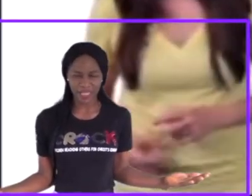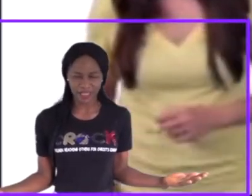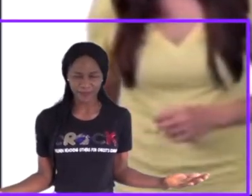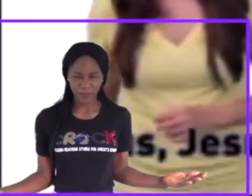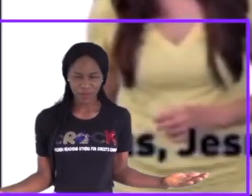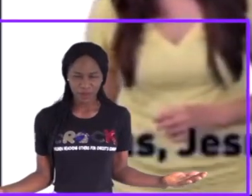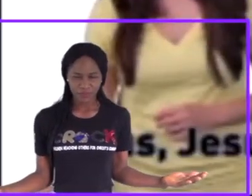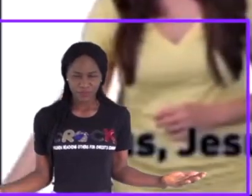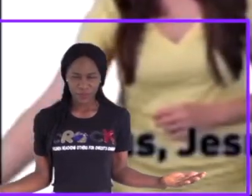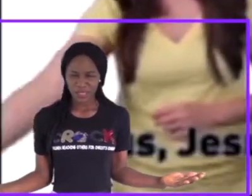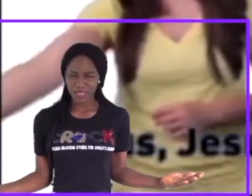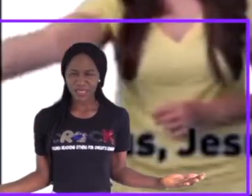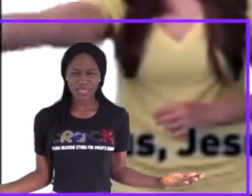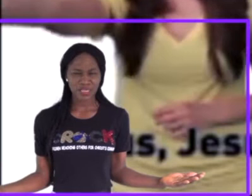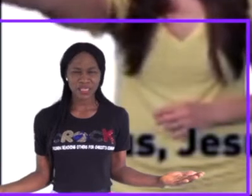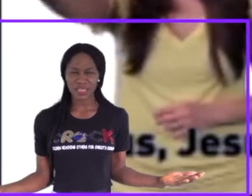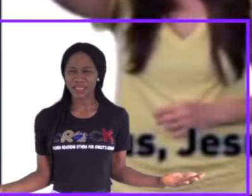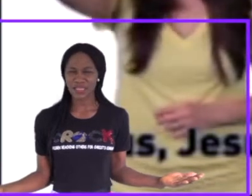of Kings.